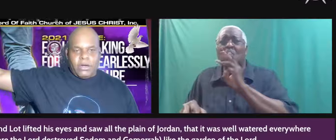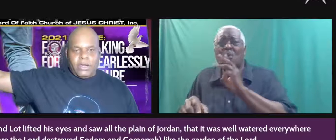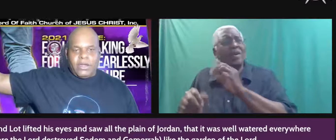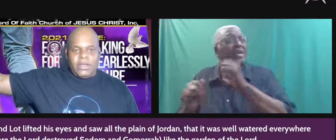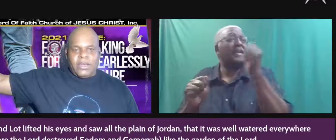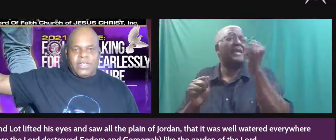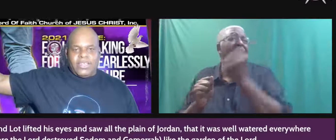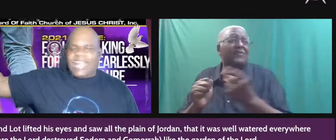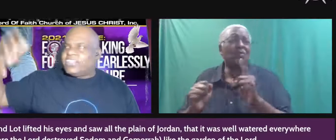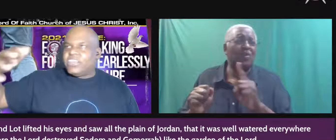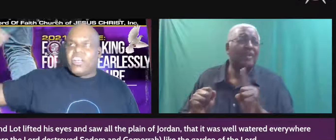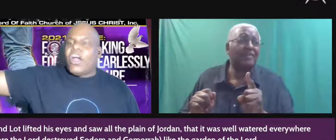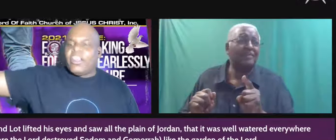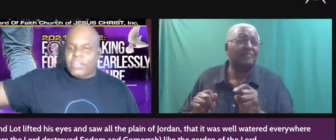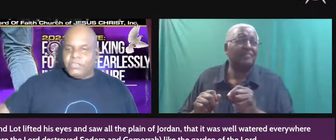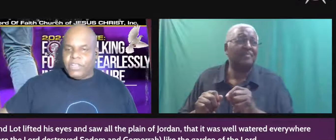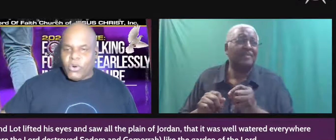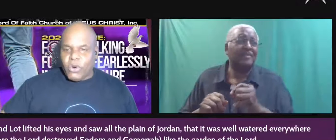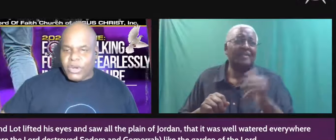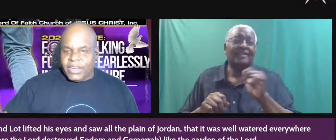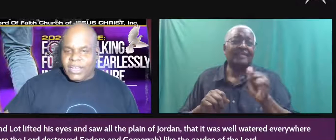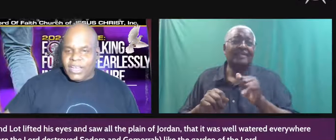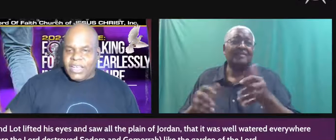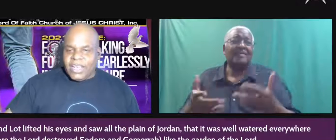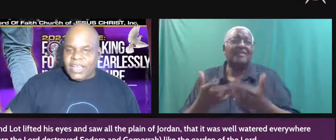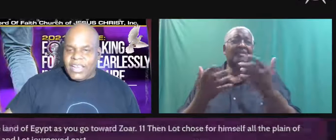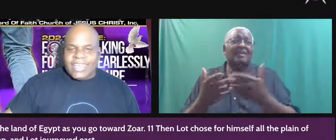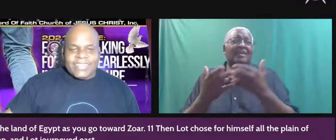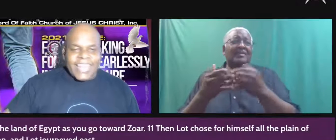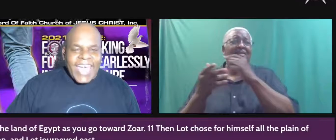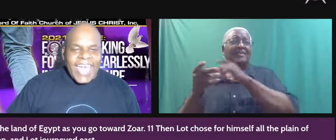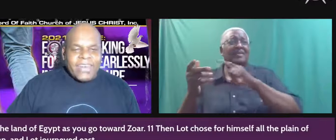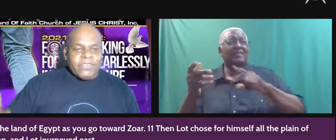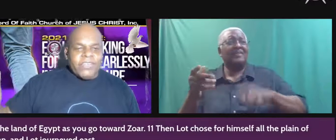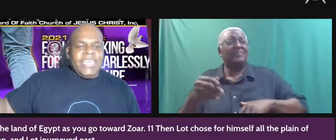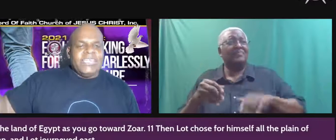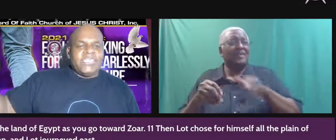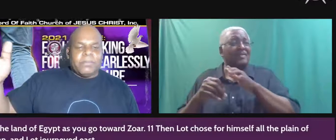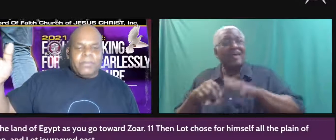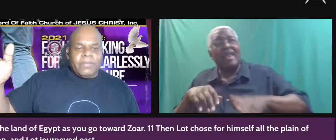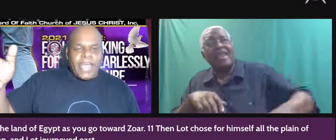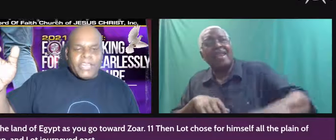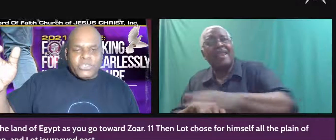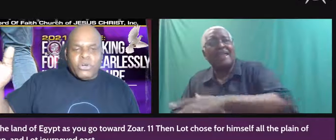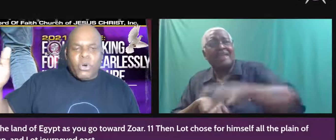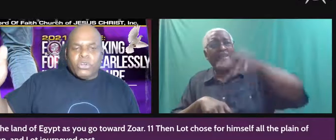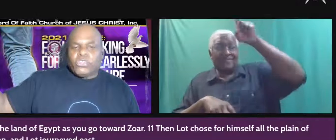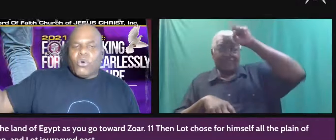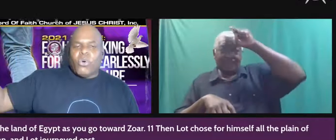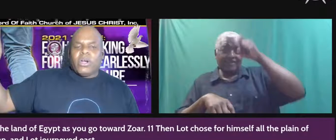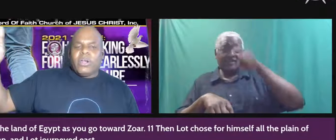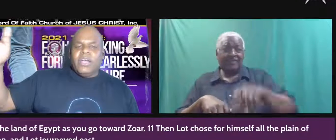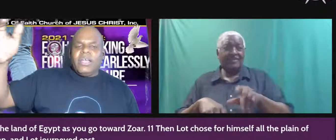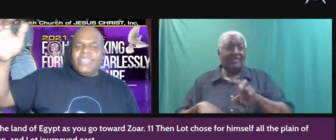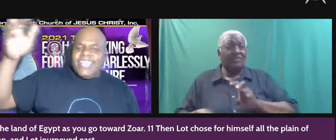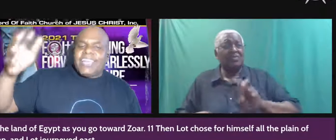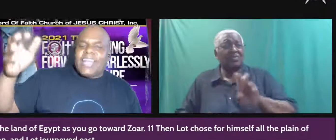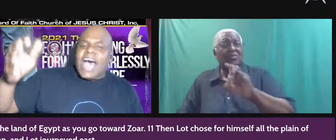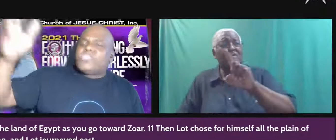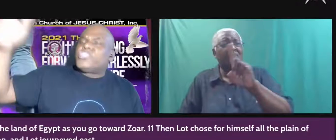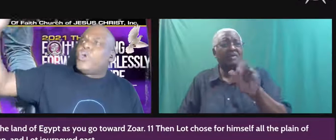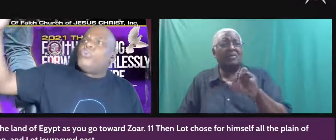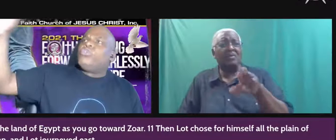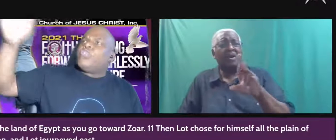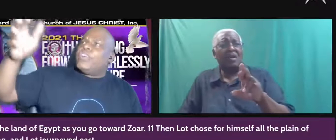everywhere, like the garden of the Lord and like the land of Egypt as you go to Zoar.